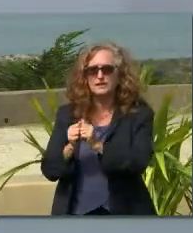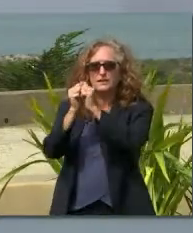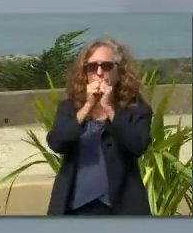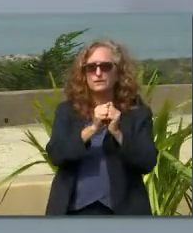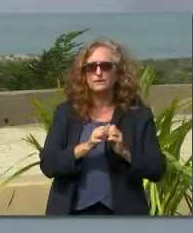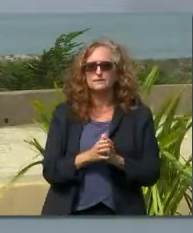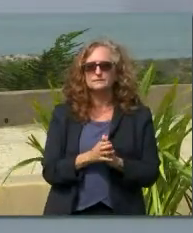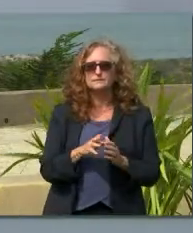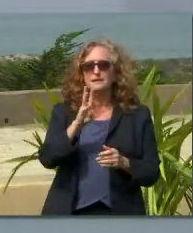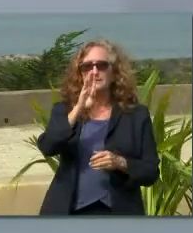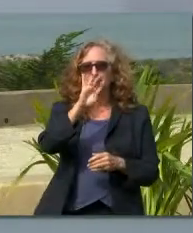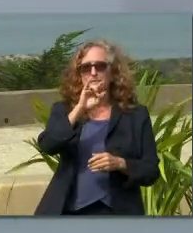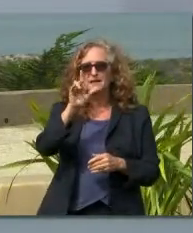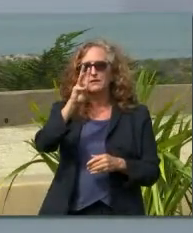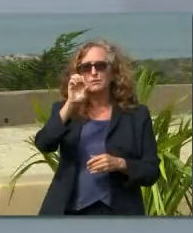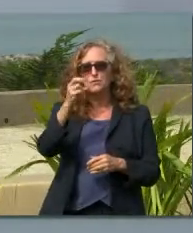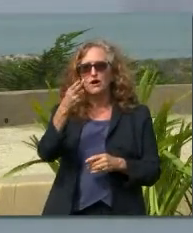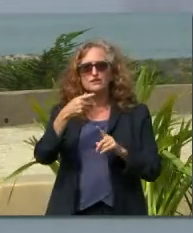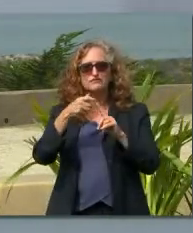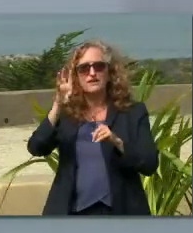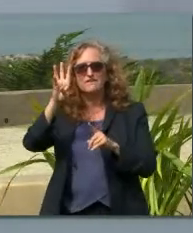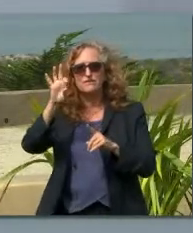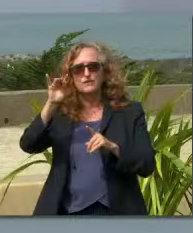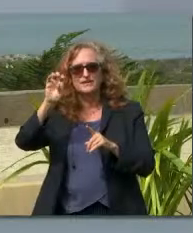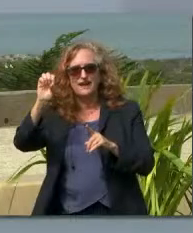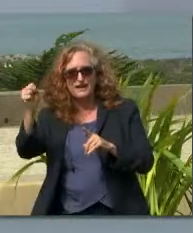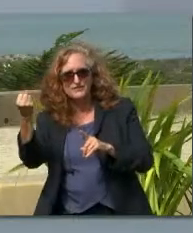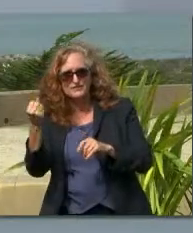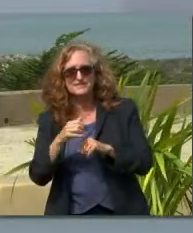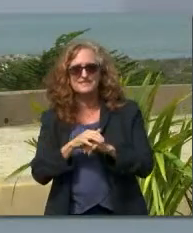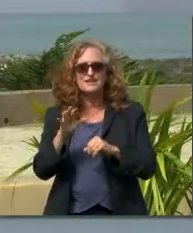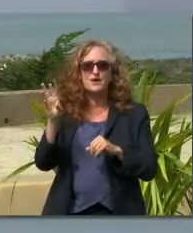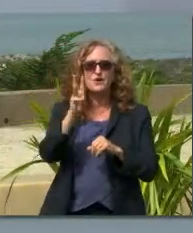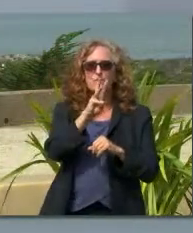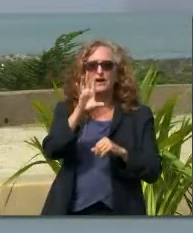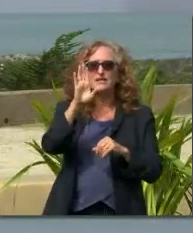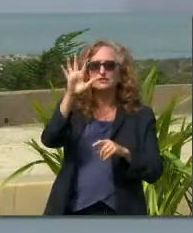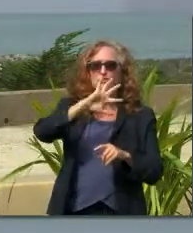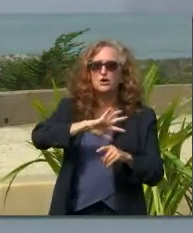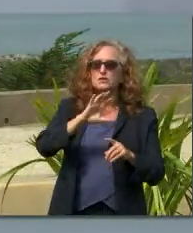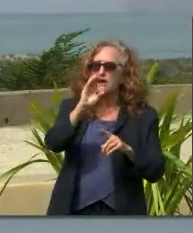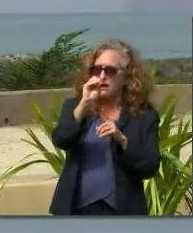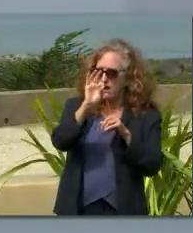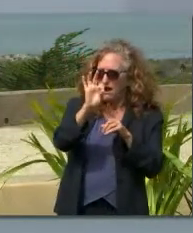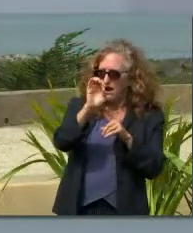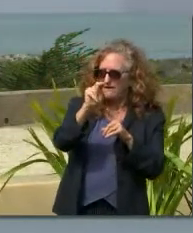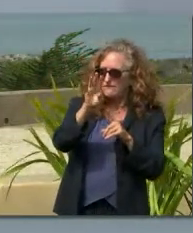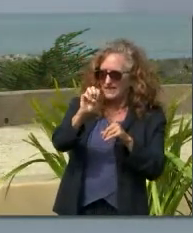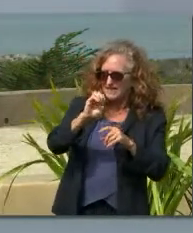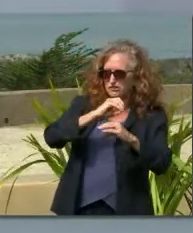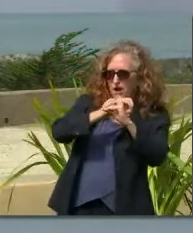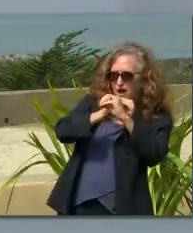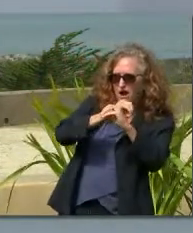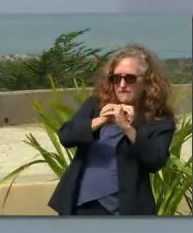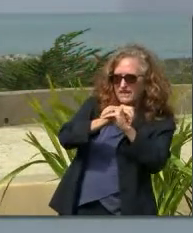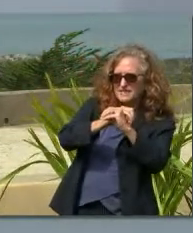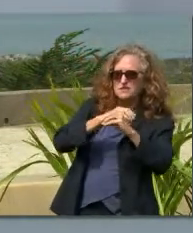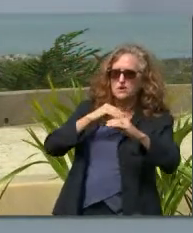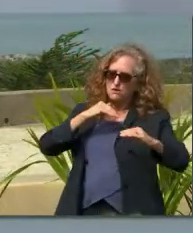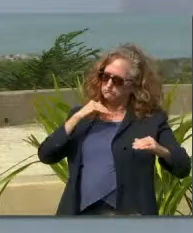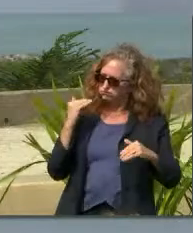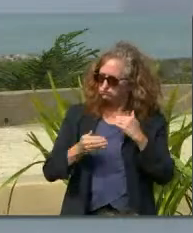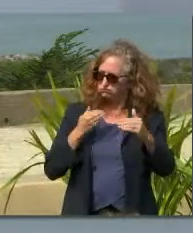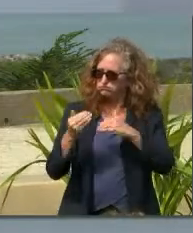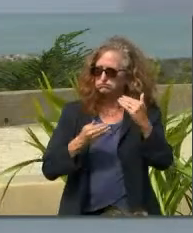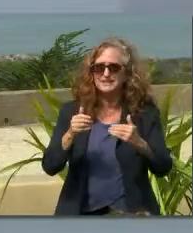here, Bill Walsh, and the San Francisco 49ers. But it's the West Coast offense, not defense, where America's coming attraction.